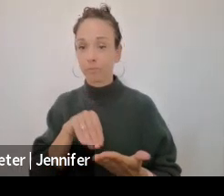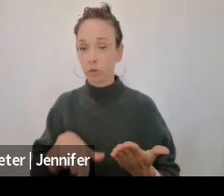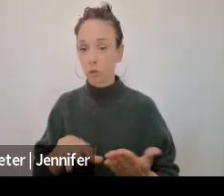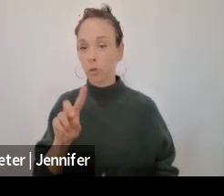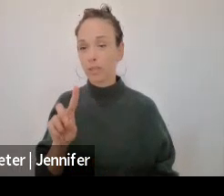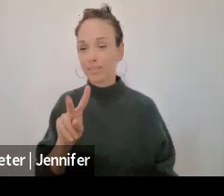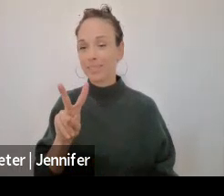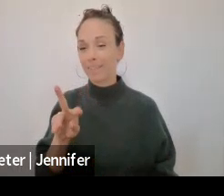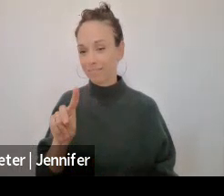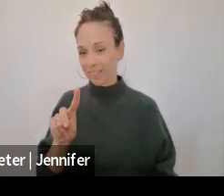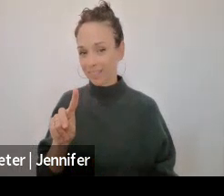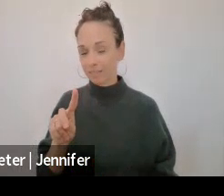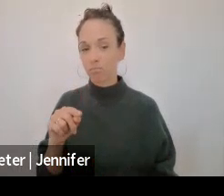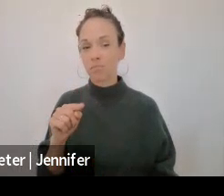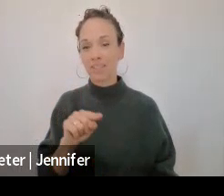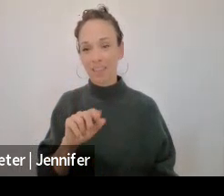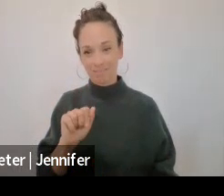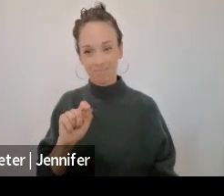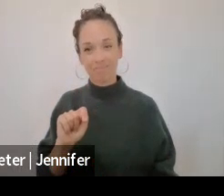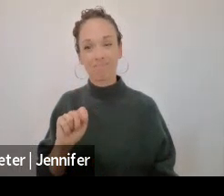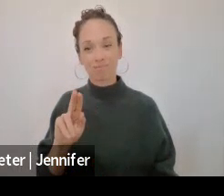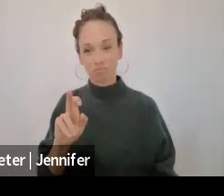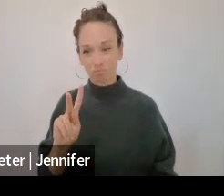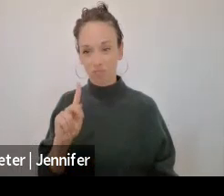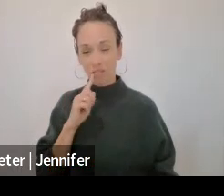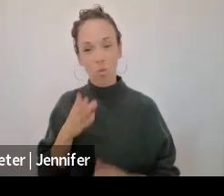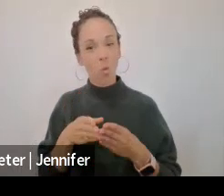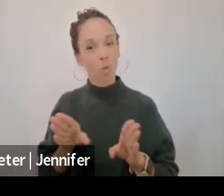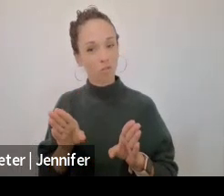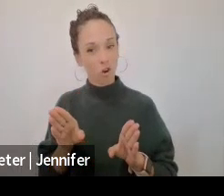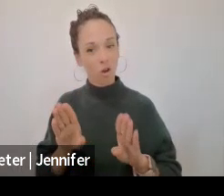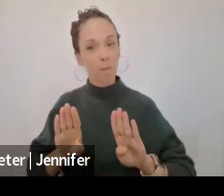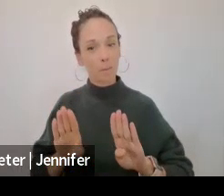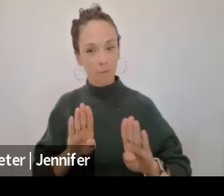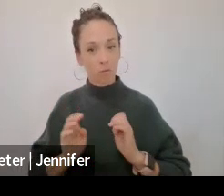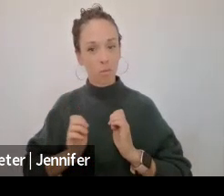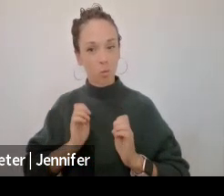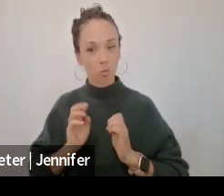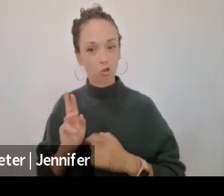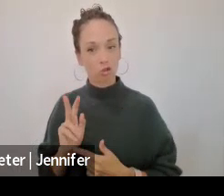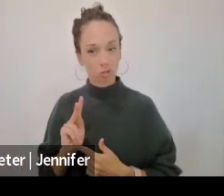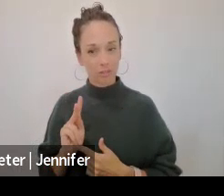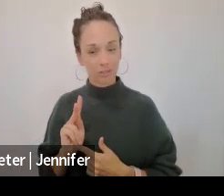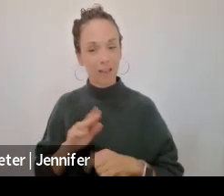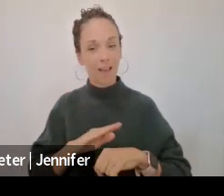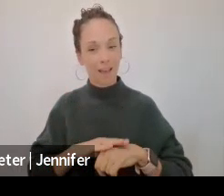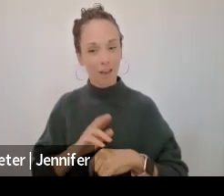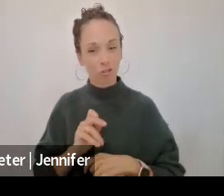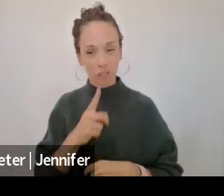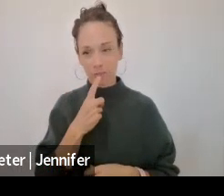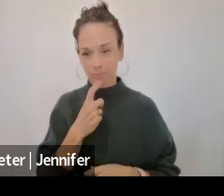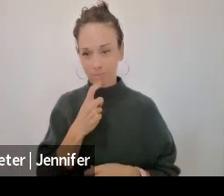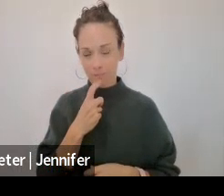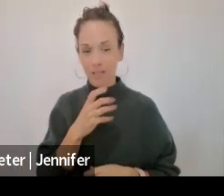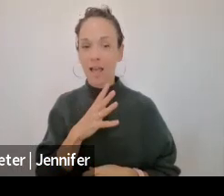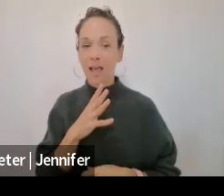at risk for their overall behavioral emotional index, risk index, and for their externalizing and